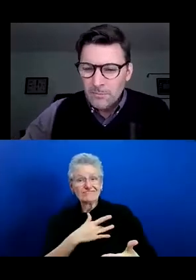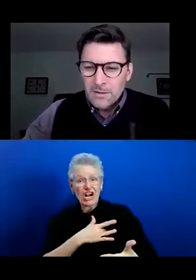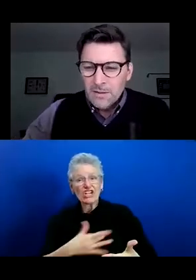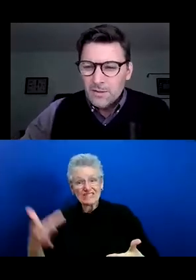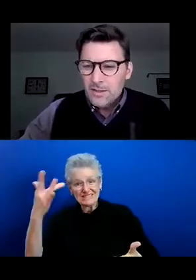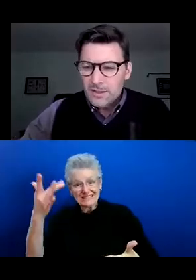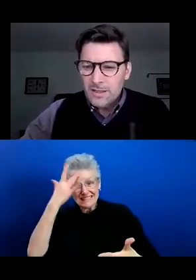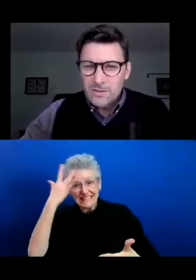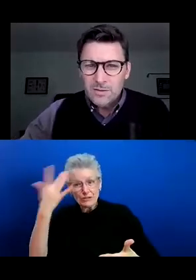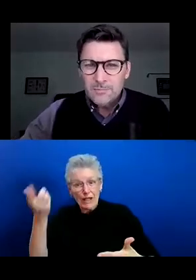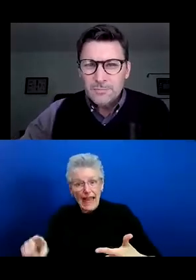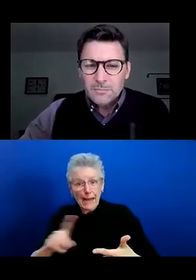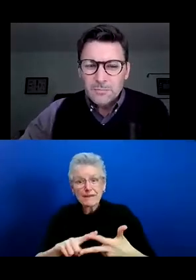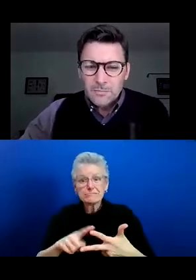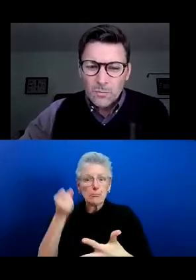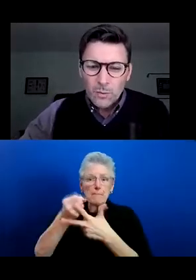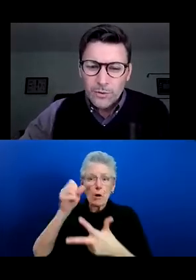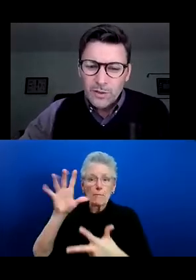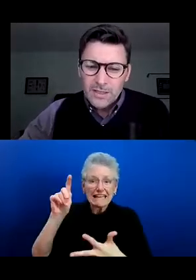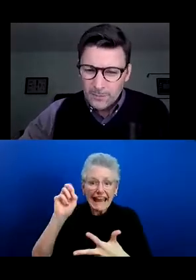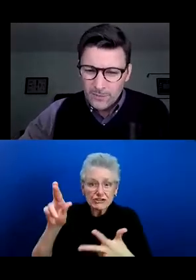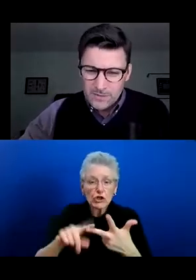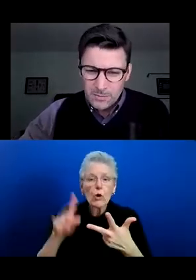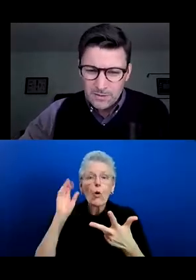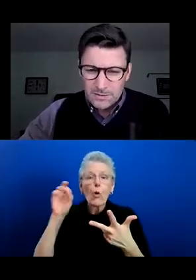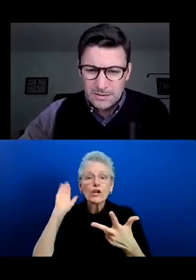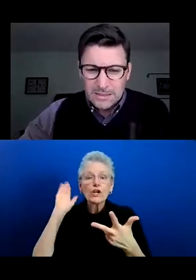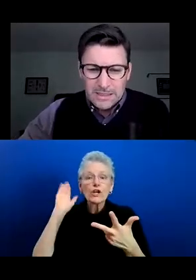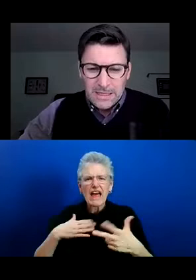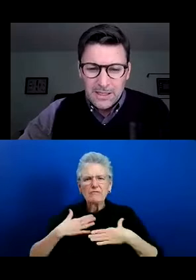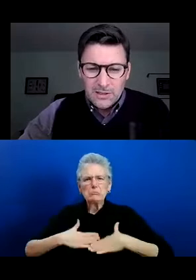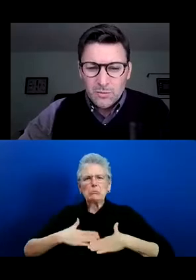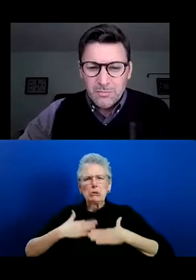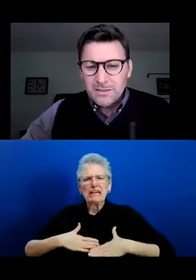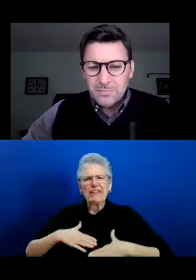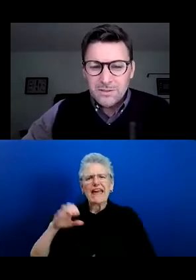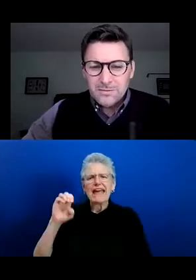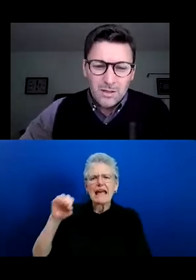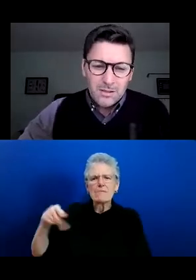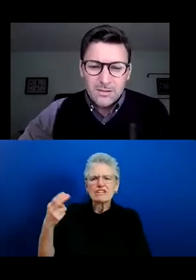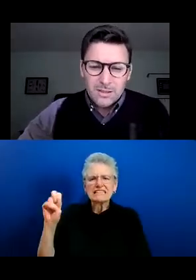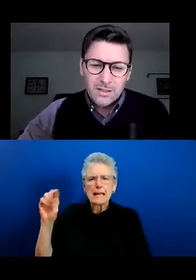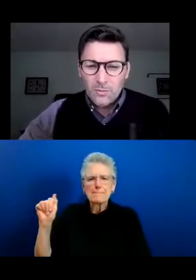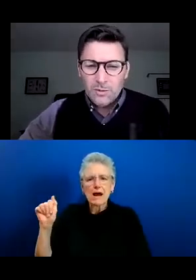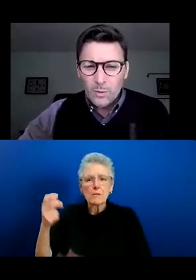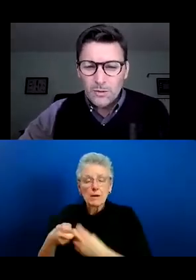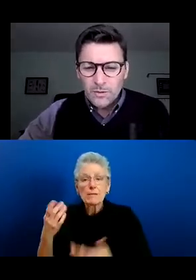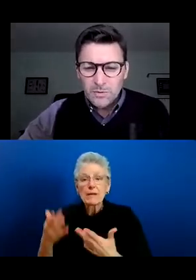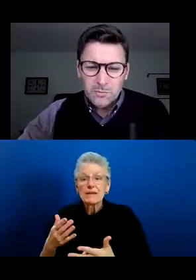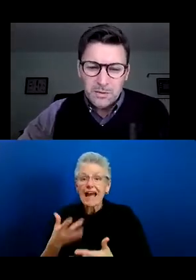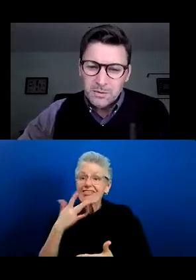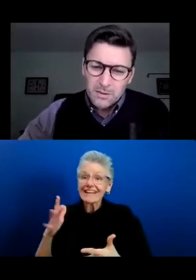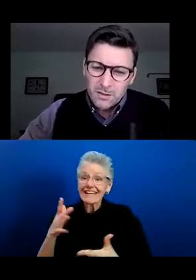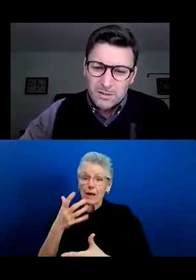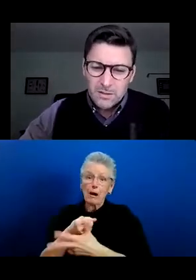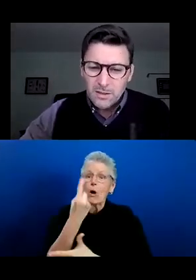about. You're going to get cancer, or you're going to get emphysema. And you might be lucky and get only one of them.